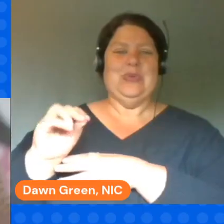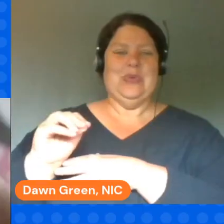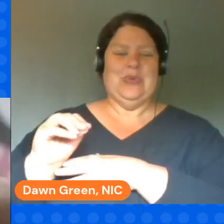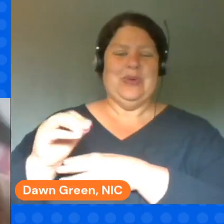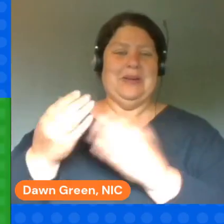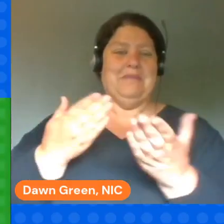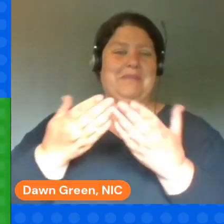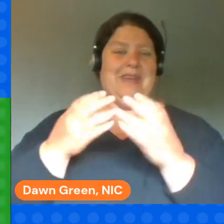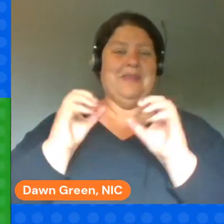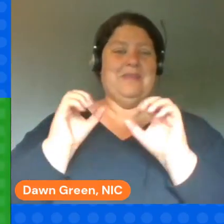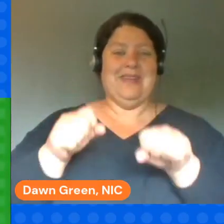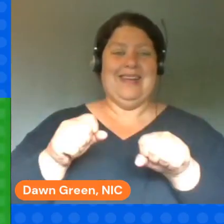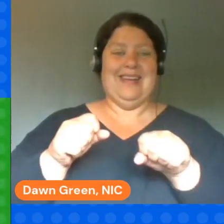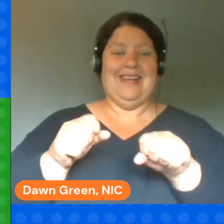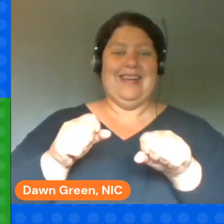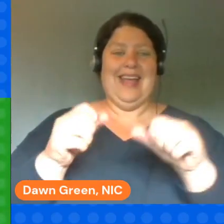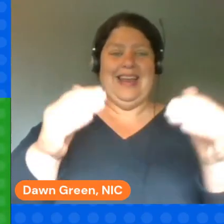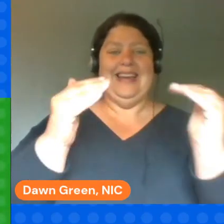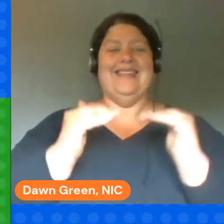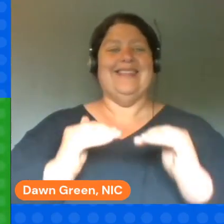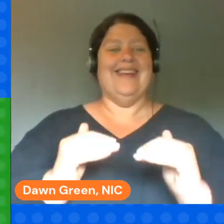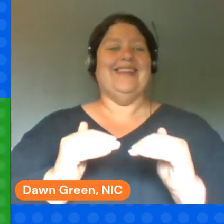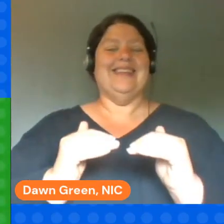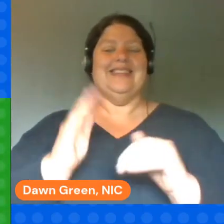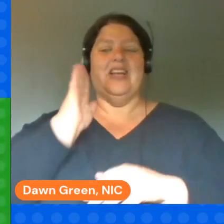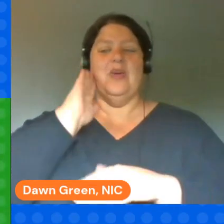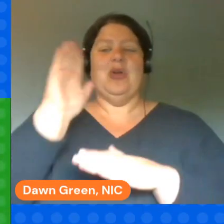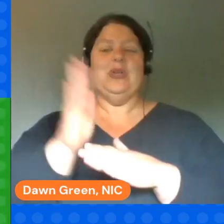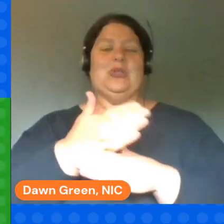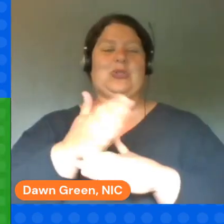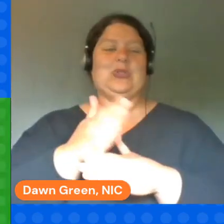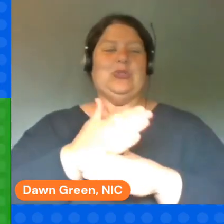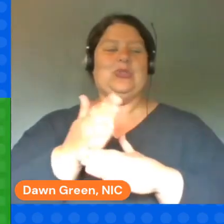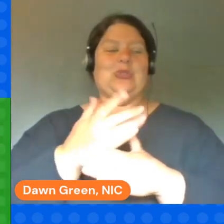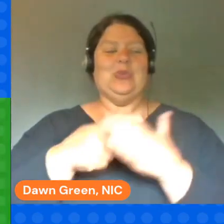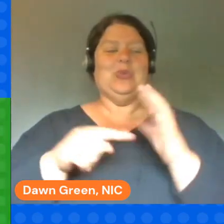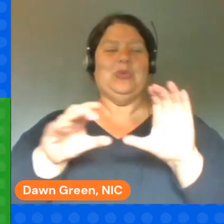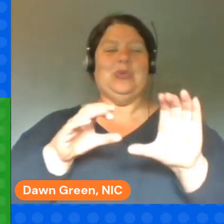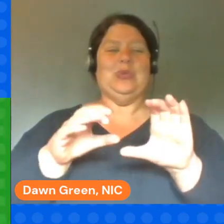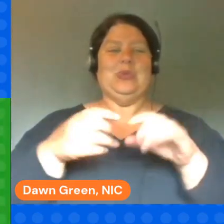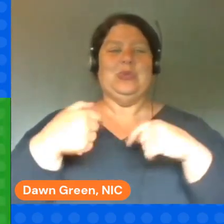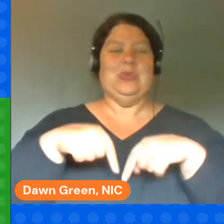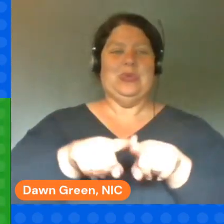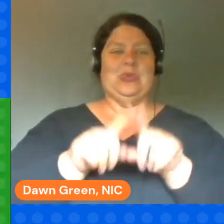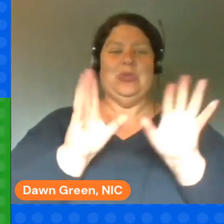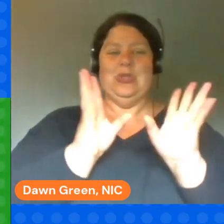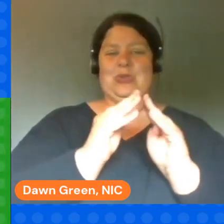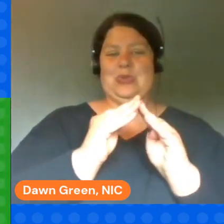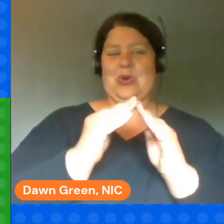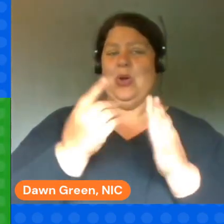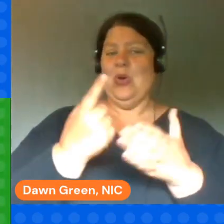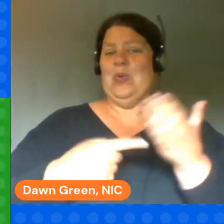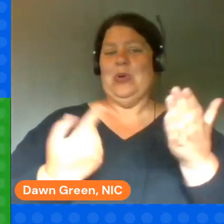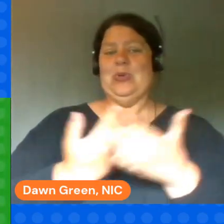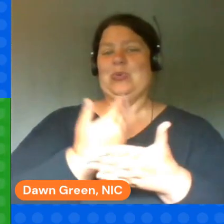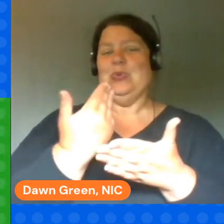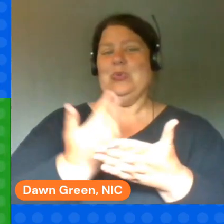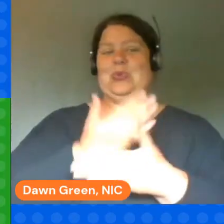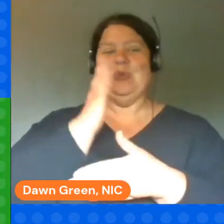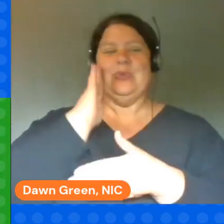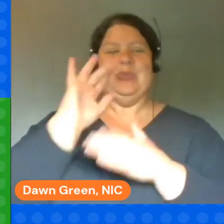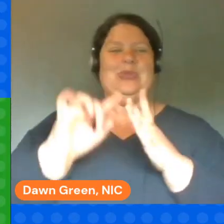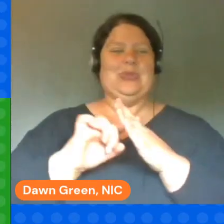Maybe we can go to the next slide just so I'll share a little bit of what we're doing in this session. So what's new with OctoStudio? We'll start off